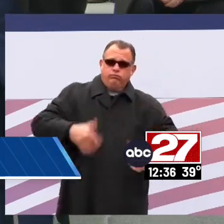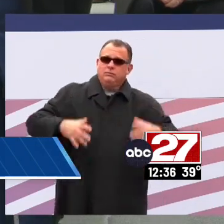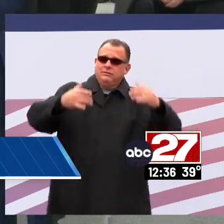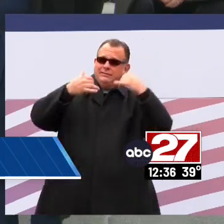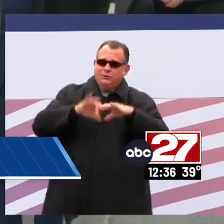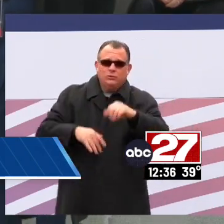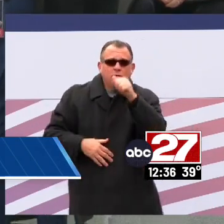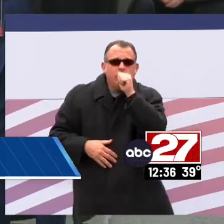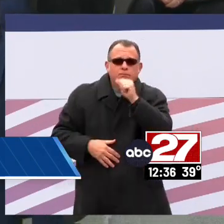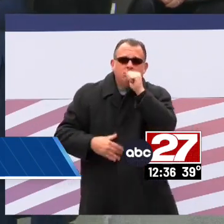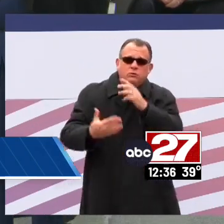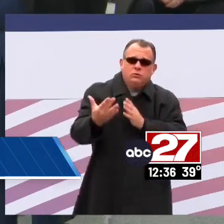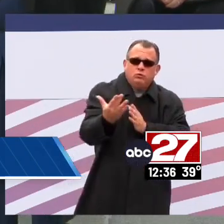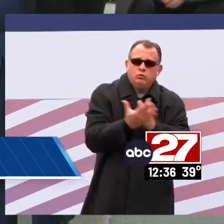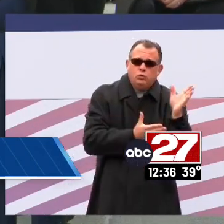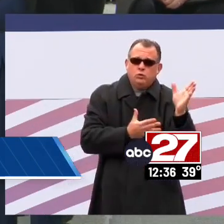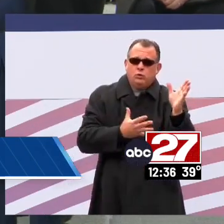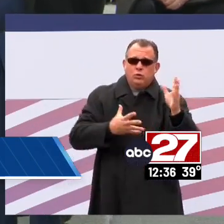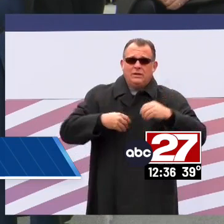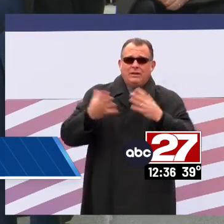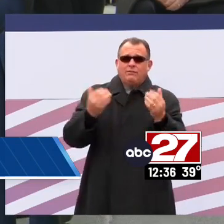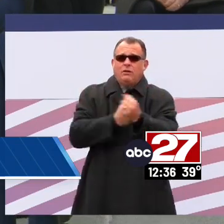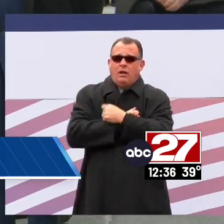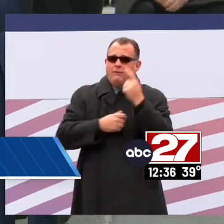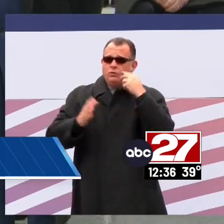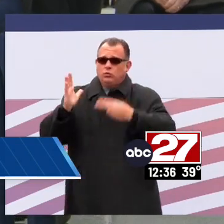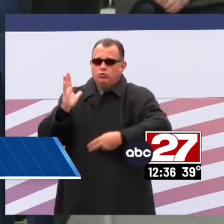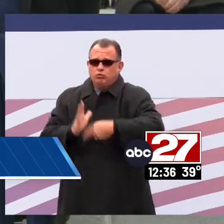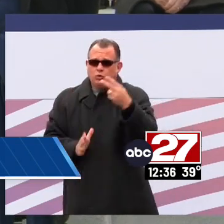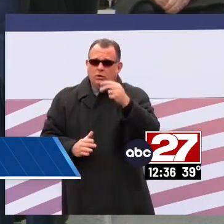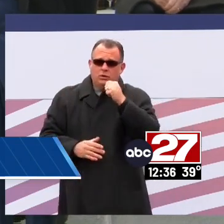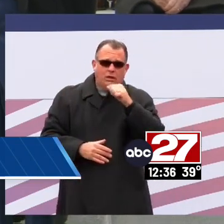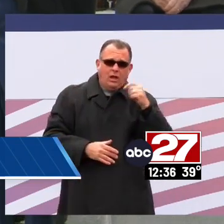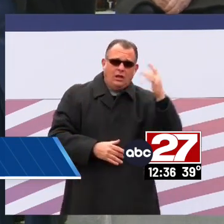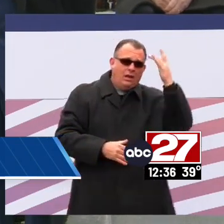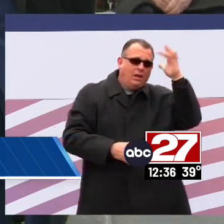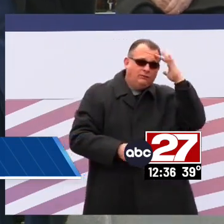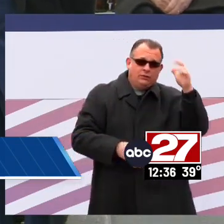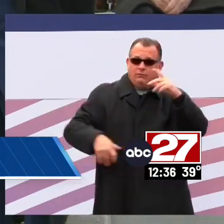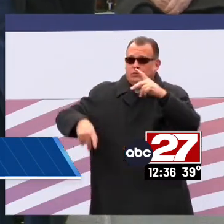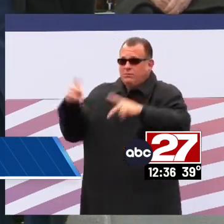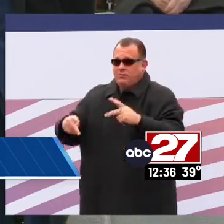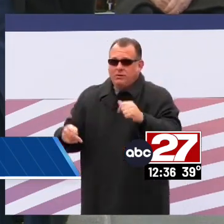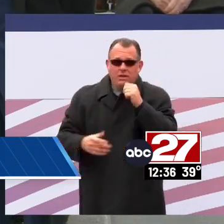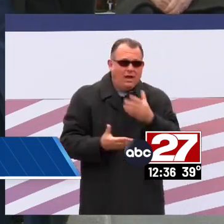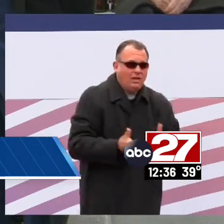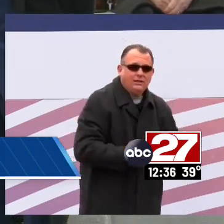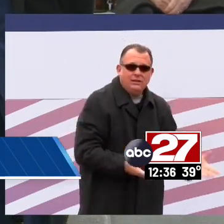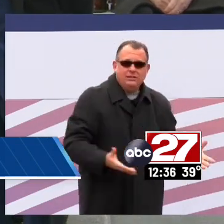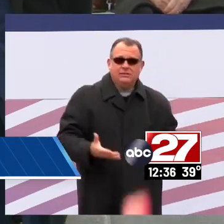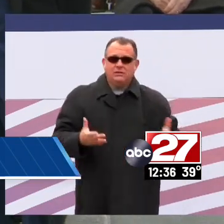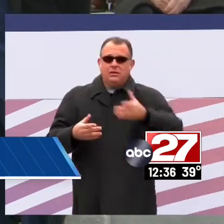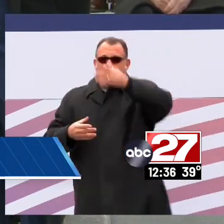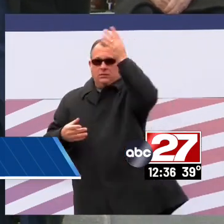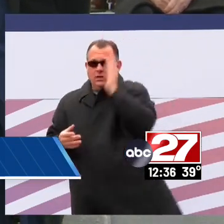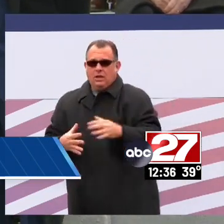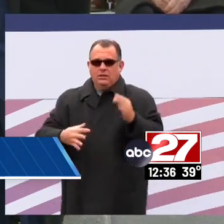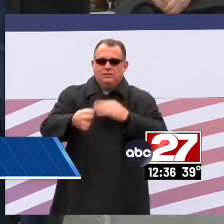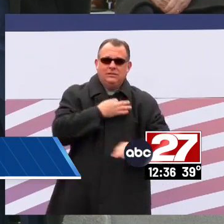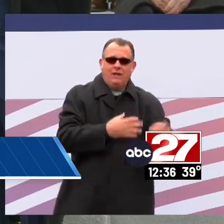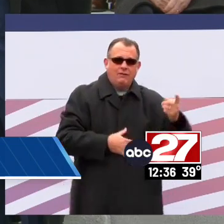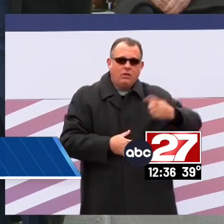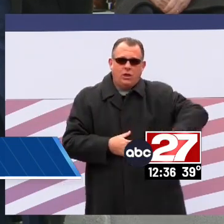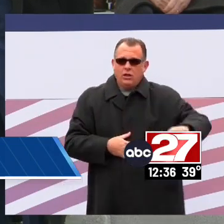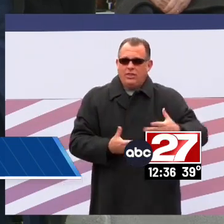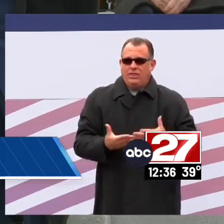for truth above cleverness, for people above things, for God above all else.